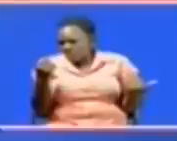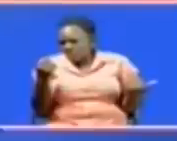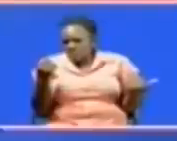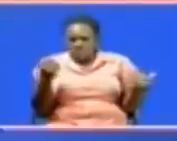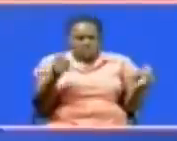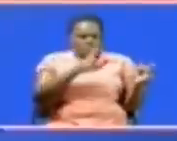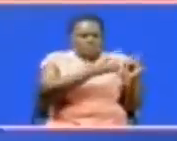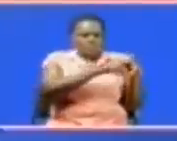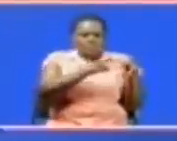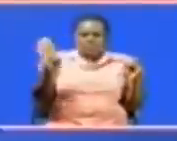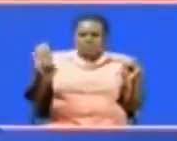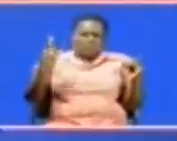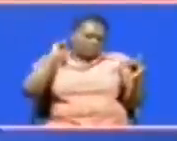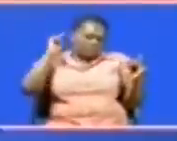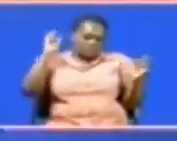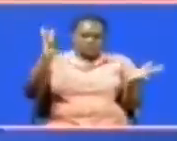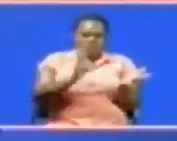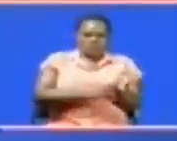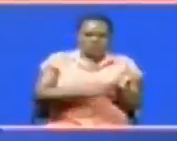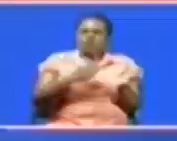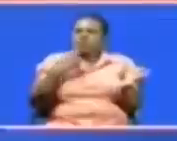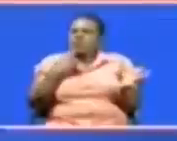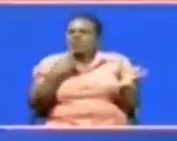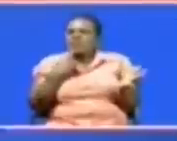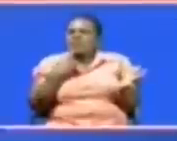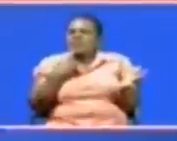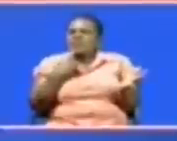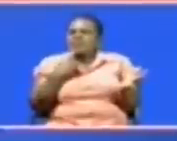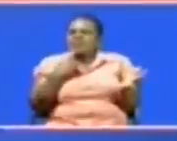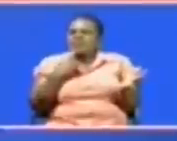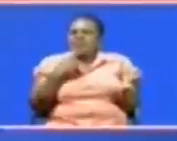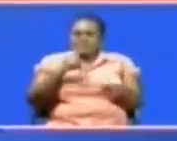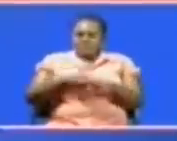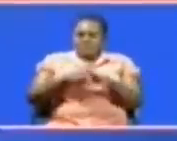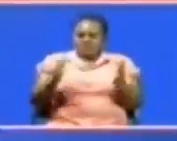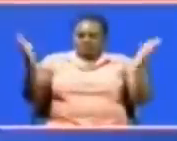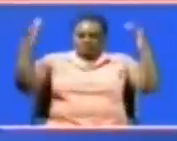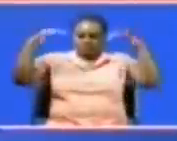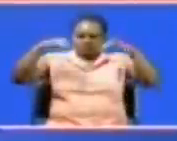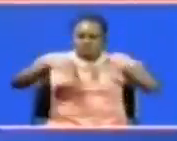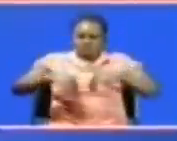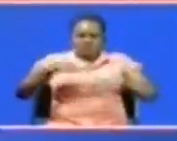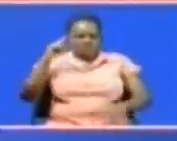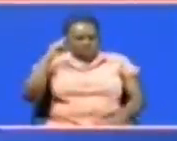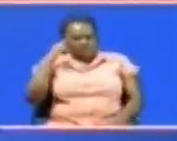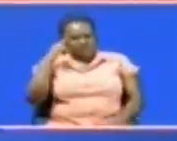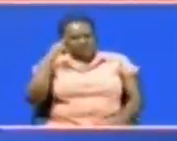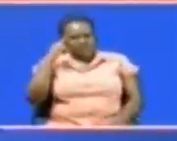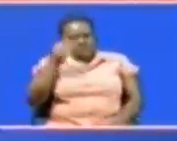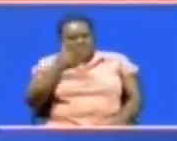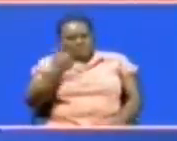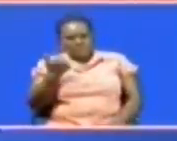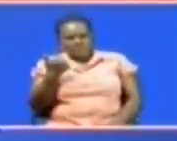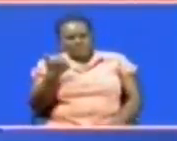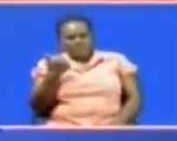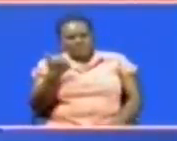Bomet, Nyamira, Kisii, Migori, and Turkana. And so when we convene in the first place, we sort of say, let's just